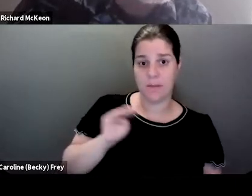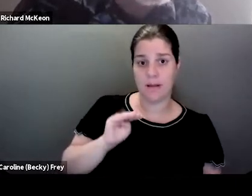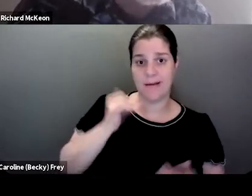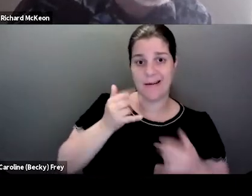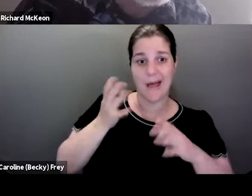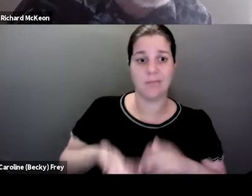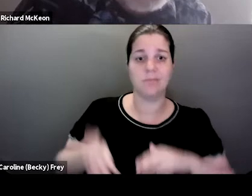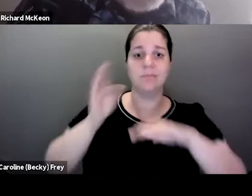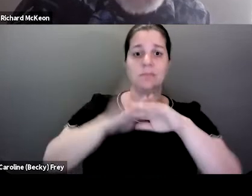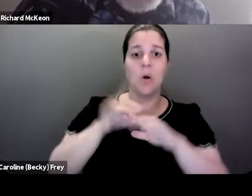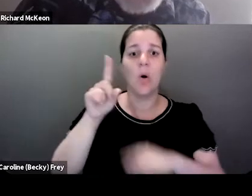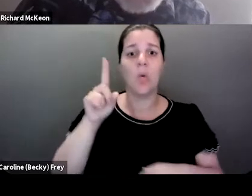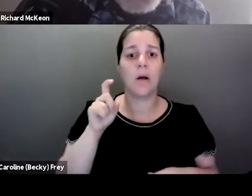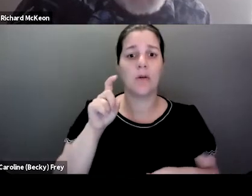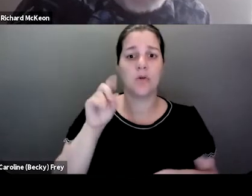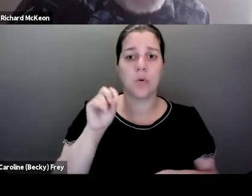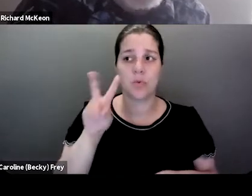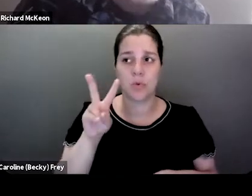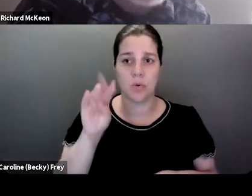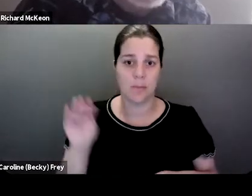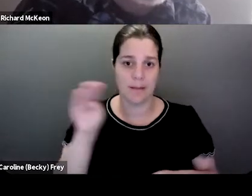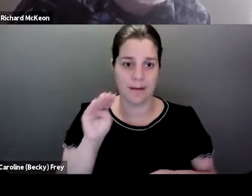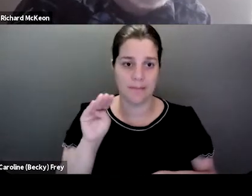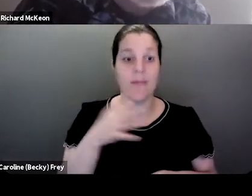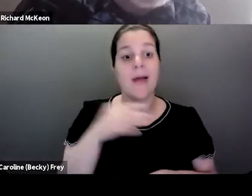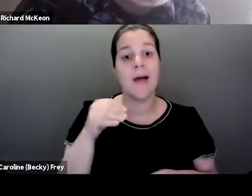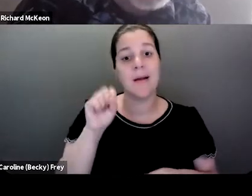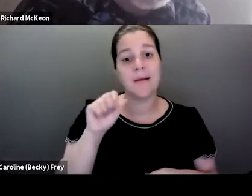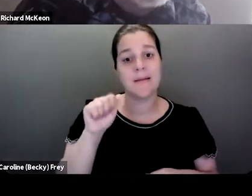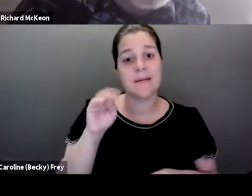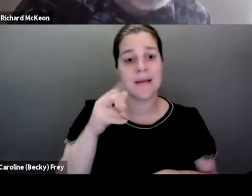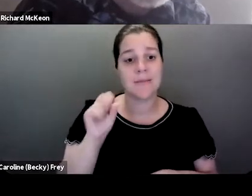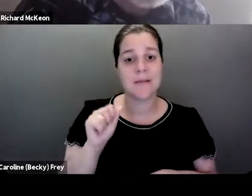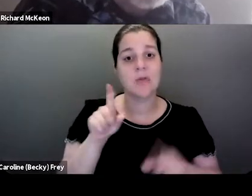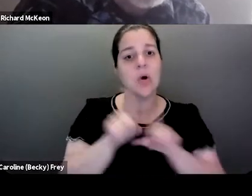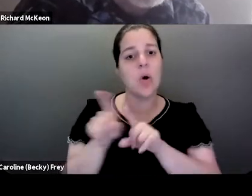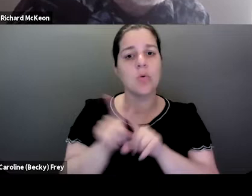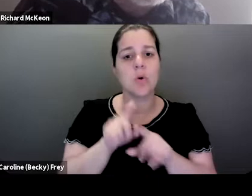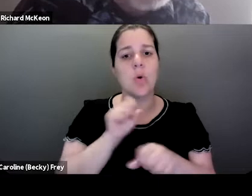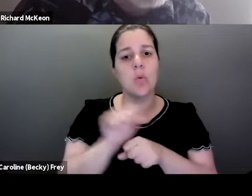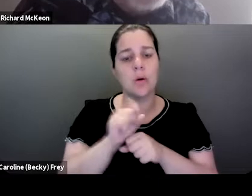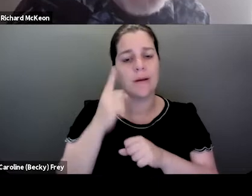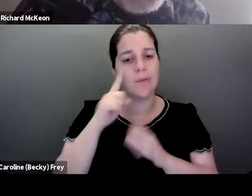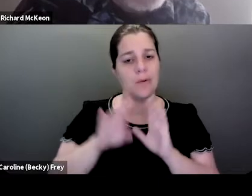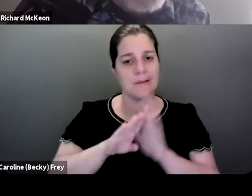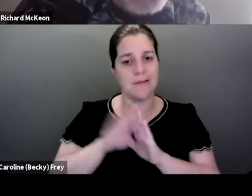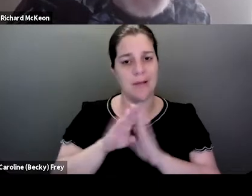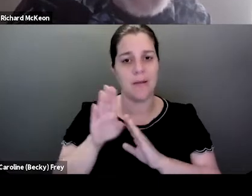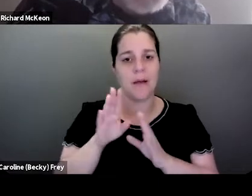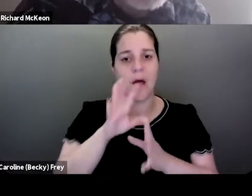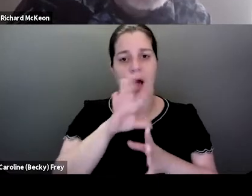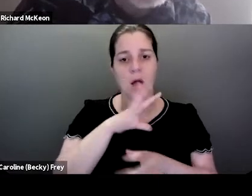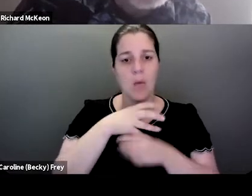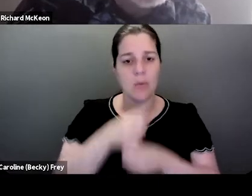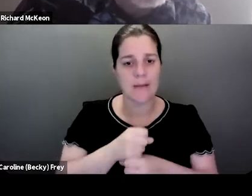$102 million. SAMHSA is also working on the development of a comprehensive